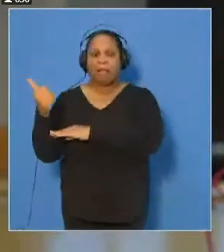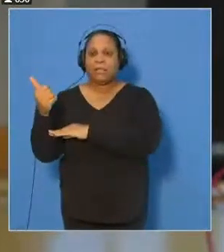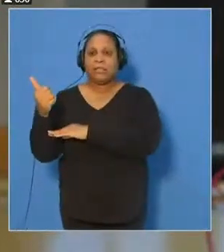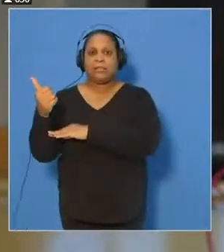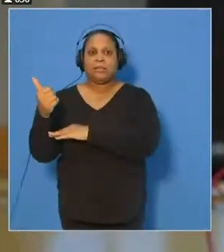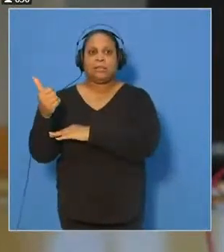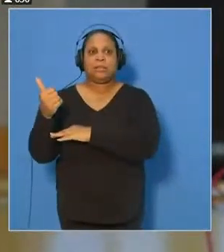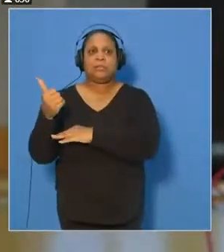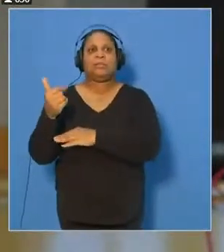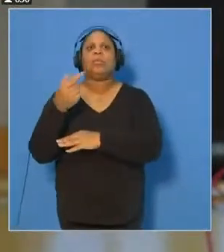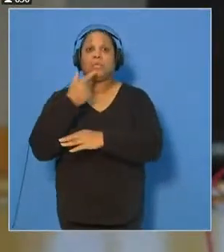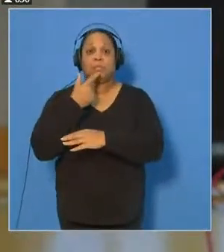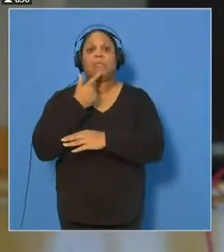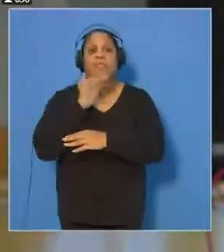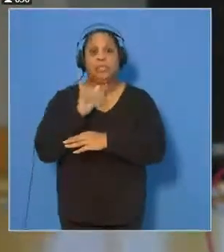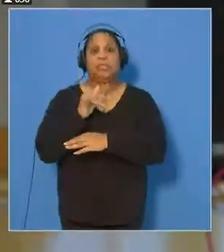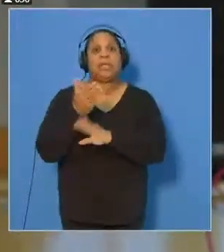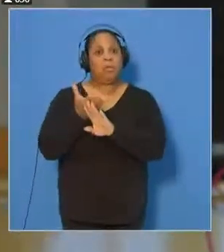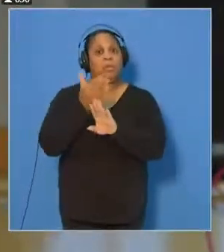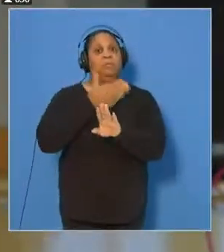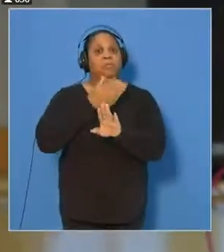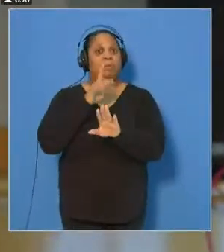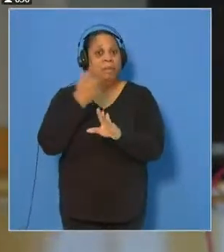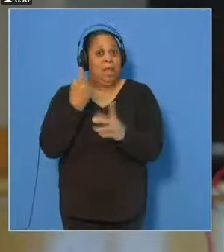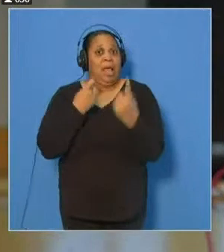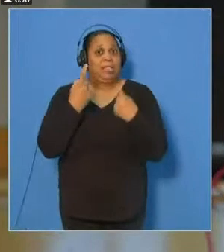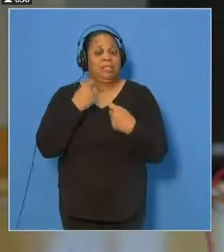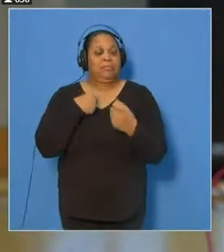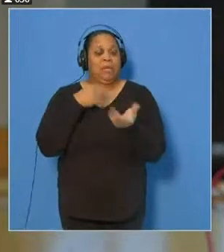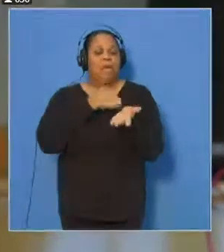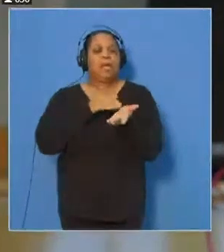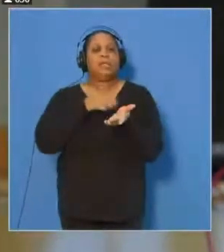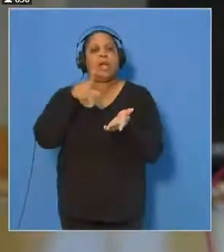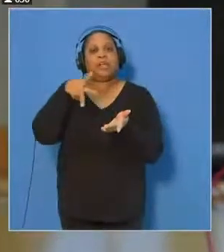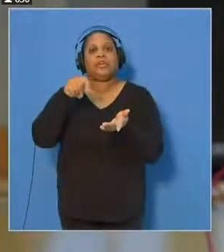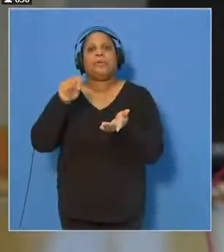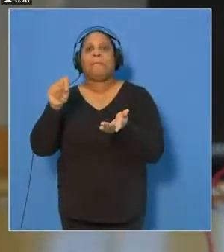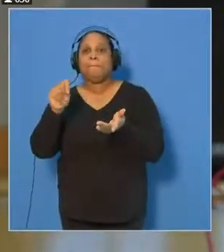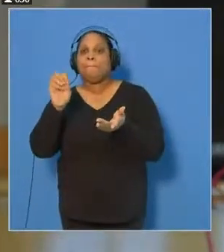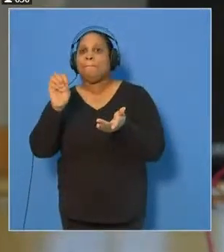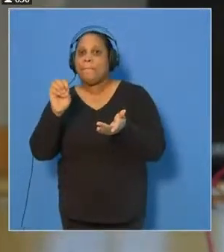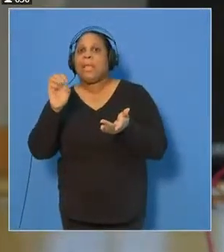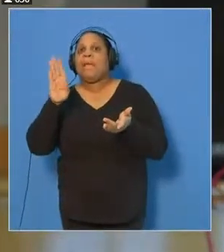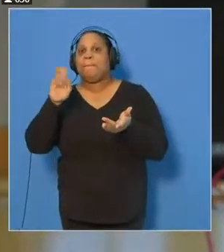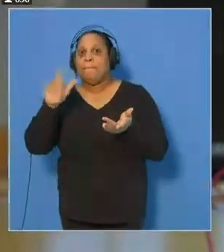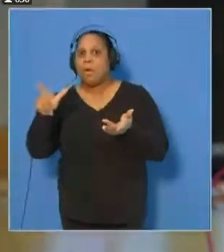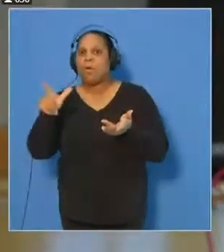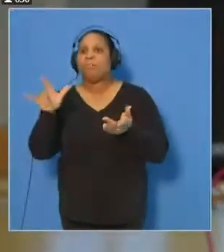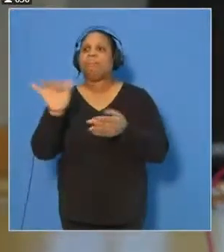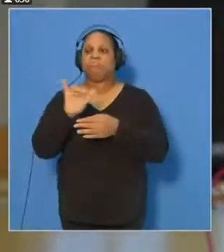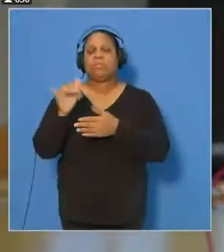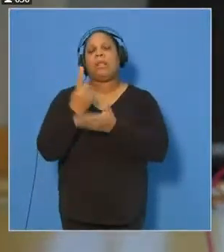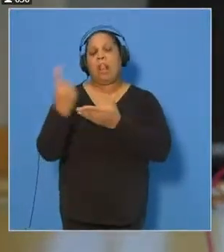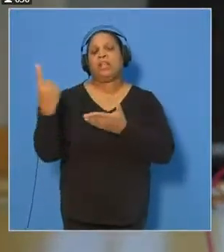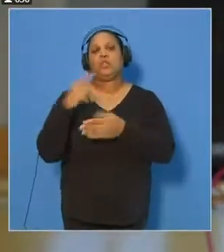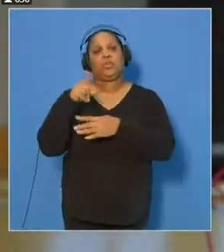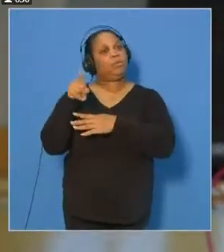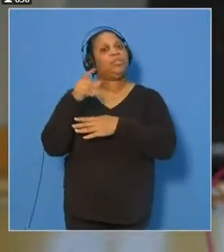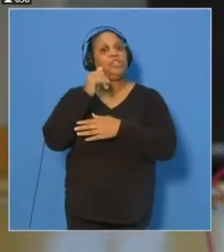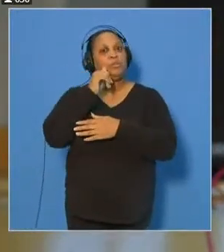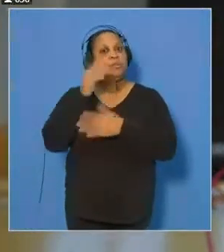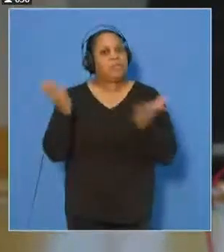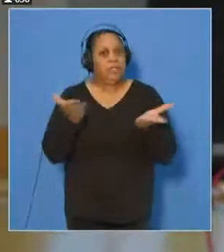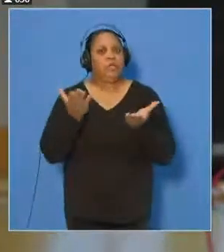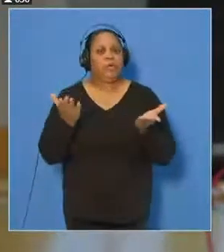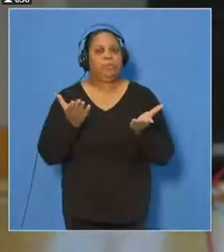what was mentioned when that question was previously asked of me, and Dr. Peakball made that same reference last week when she was here. Well, back on